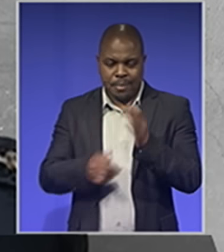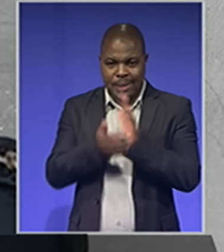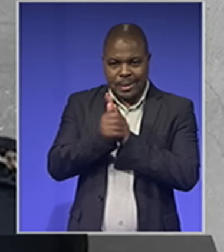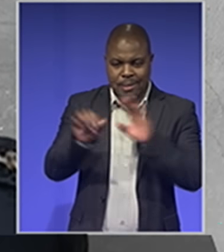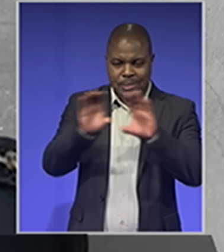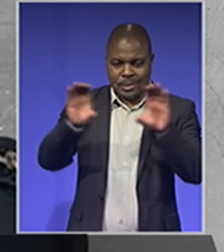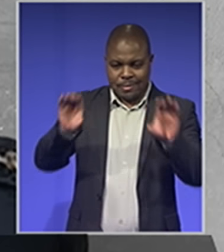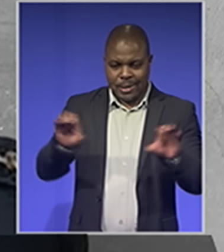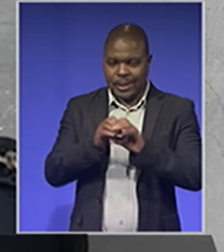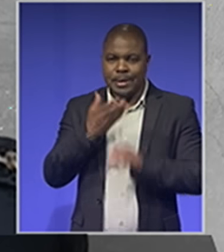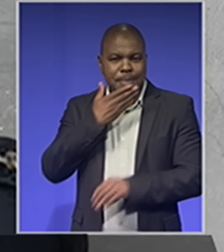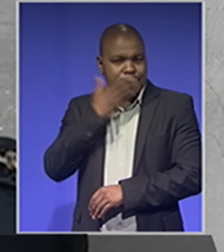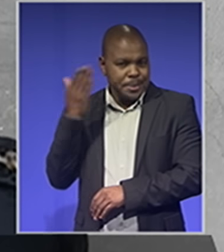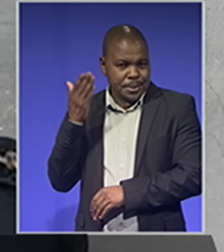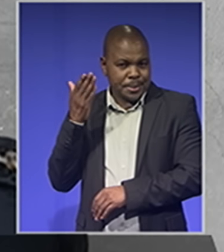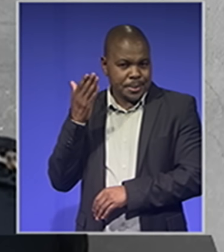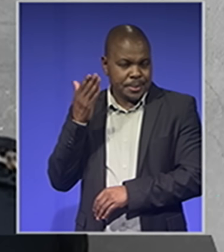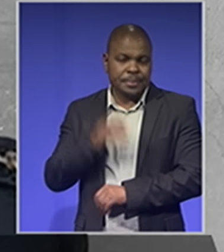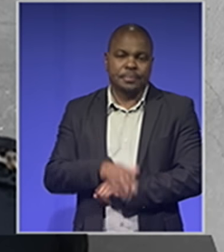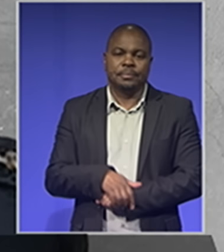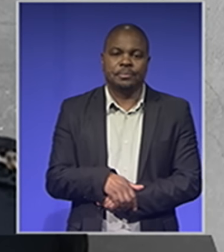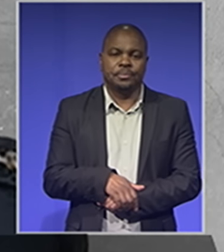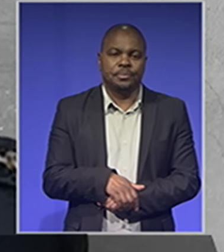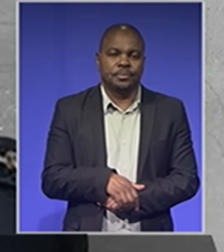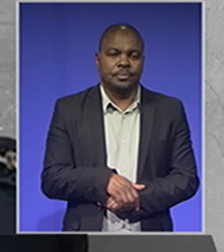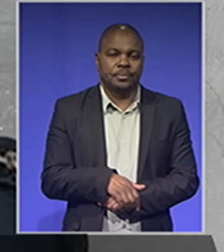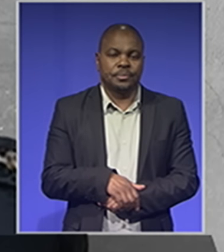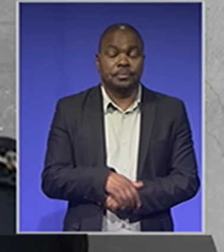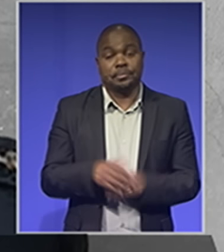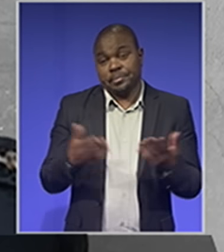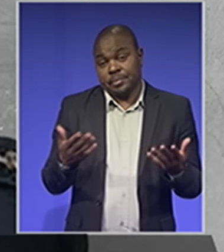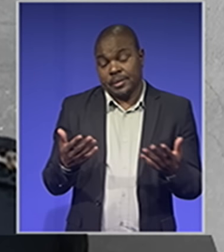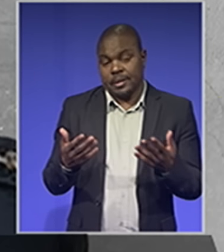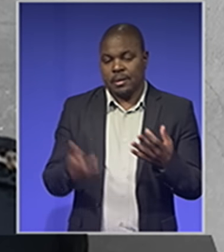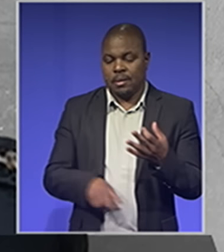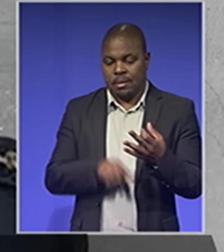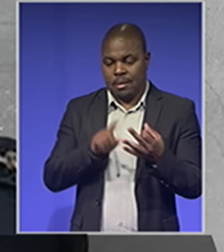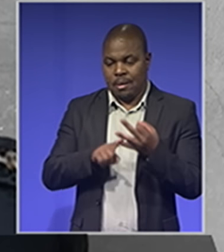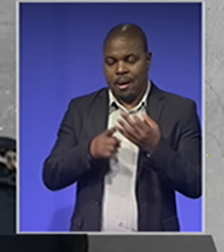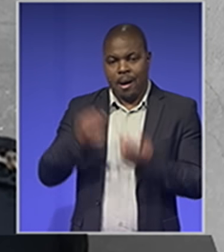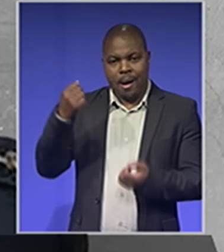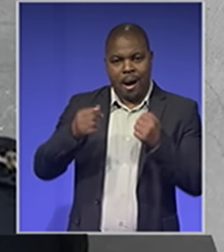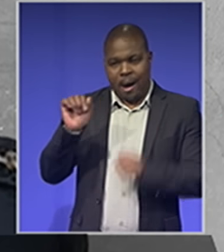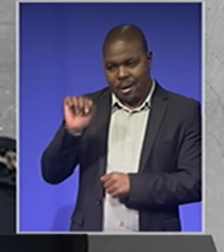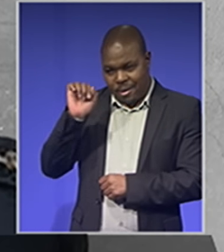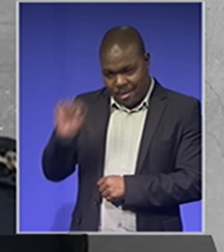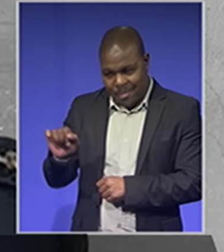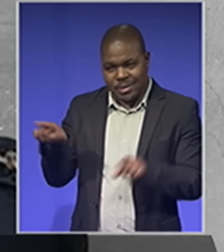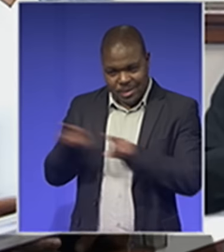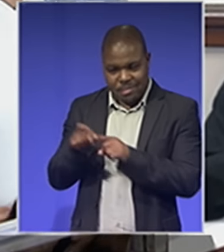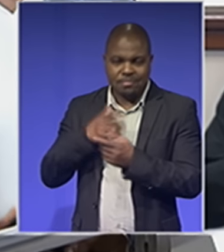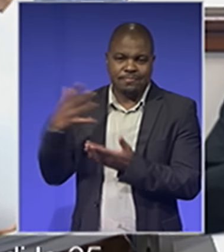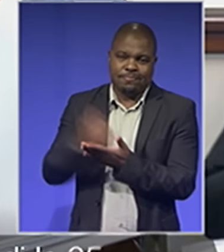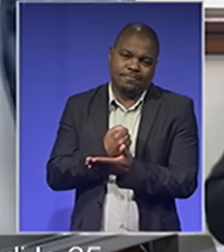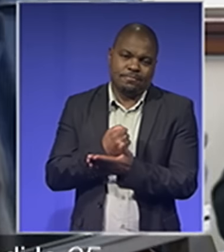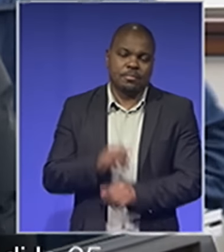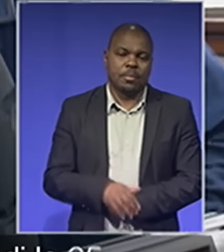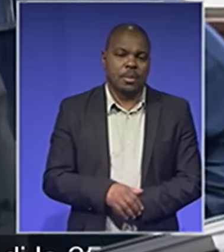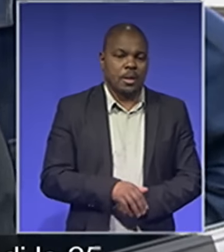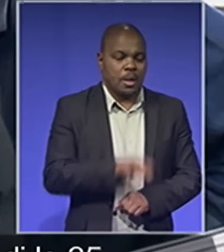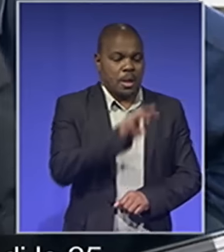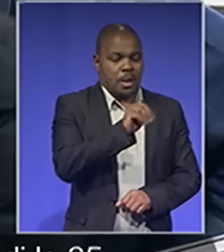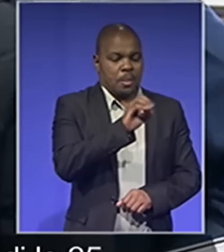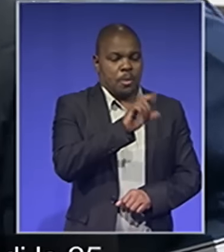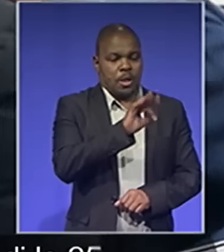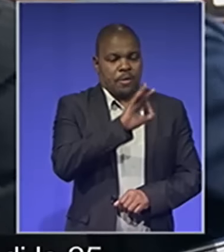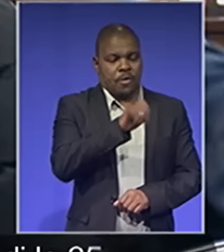competency certificate in their possession, and the car that they were utilizing was also seized. Molefe o golotswe